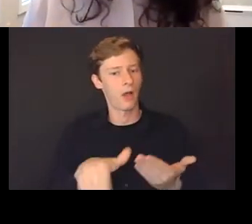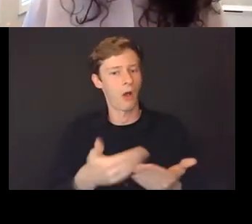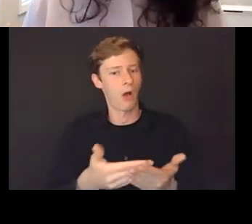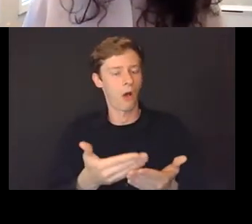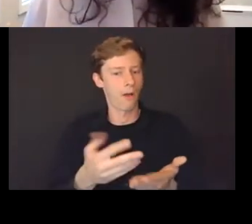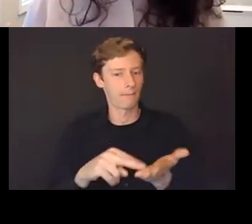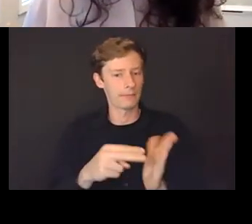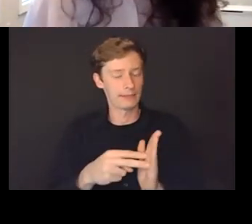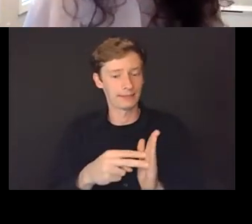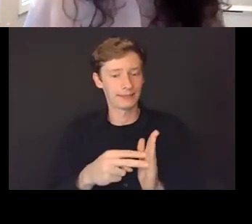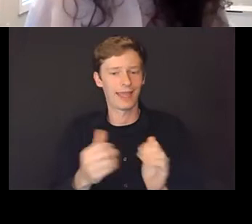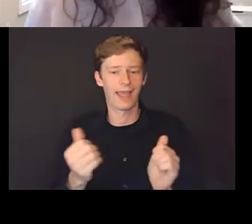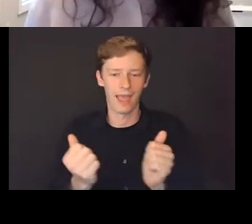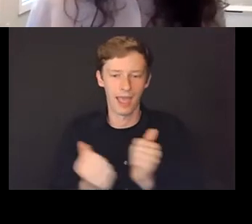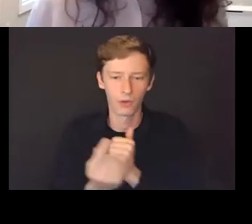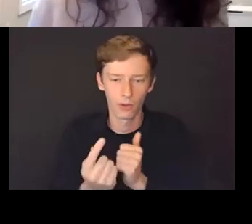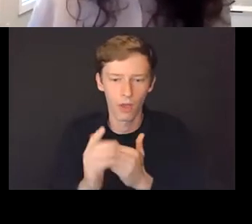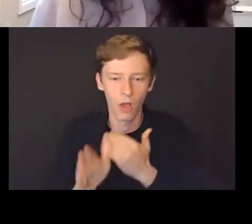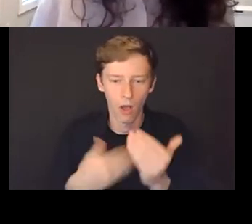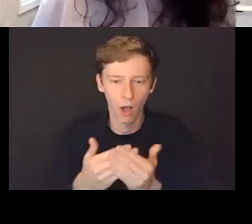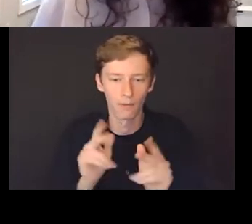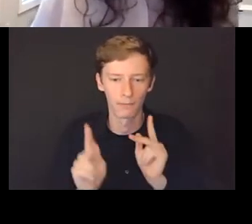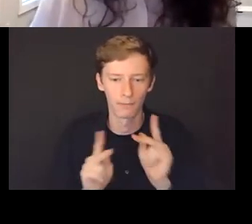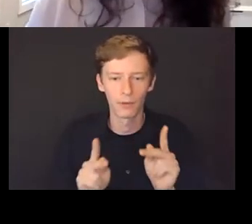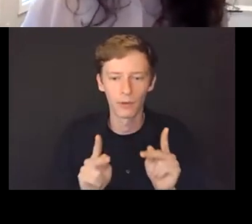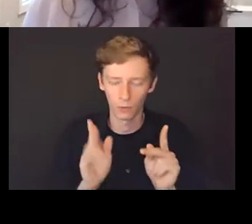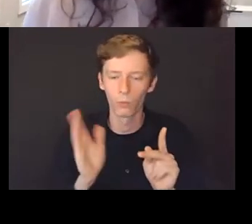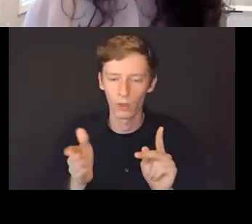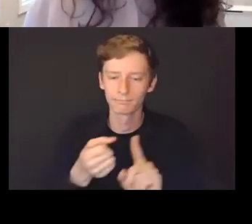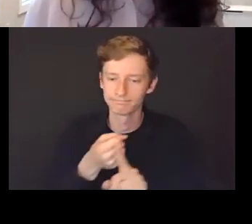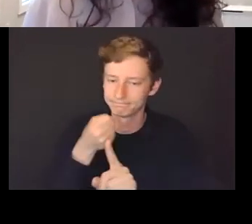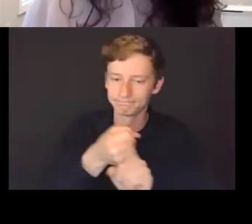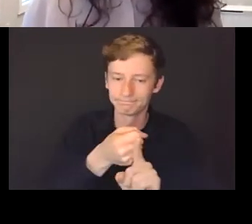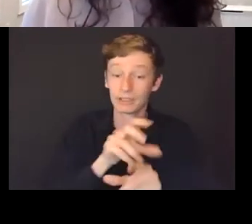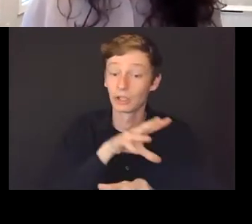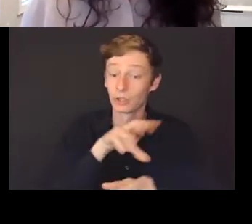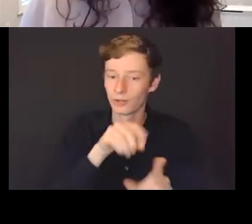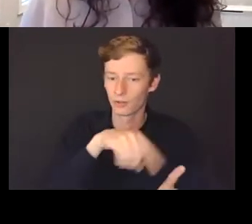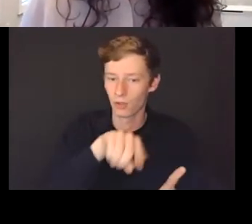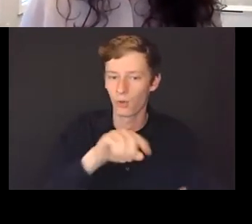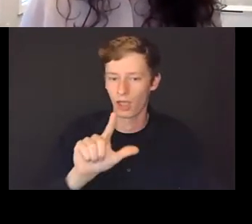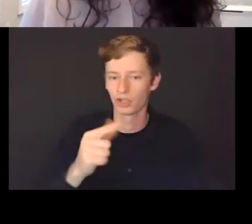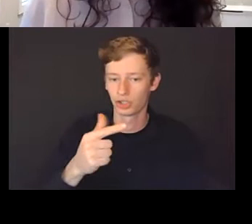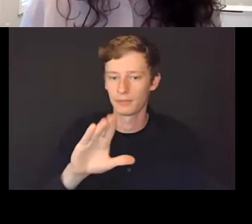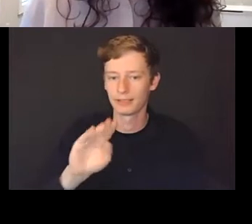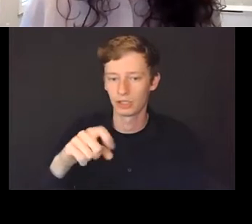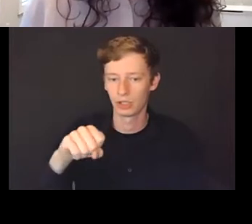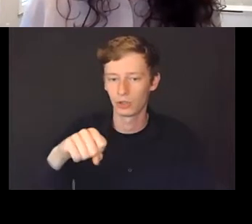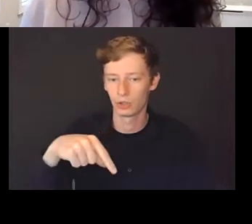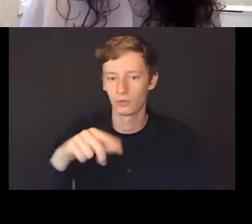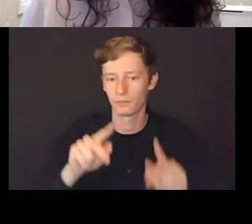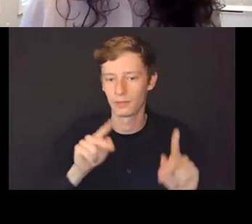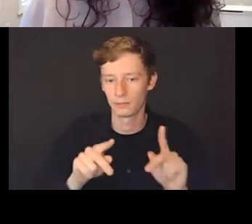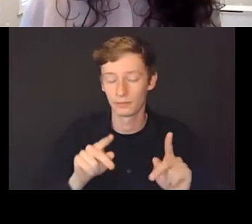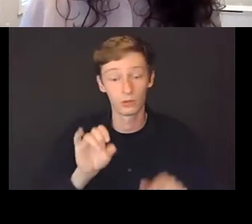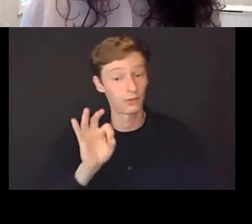everyone is going to be impacted by this decision, including those in the LGBTQ community. And so if there are queer, trans,